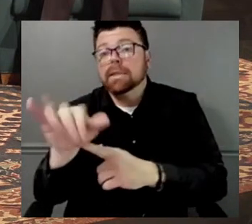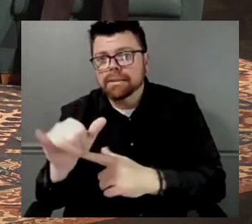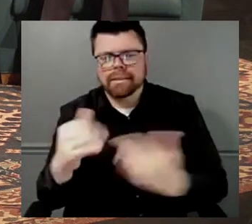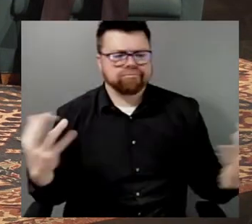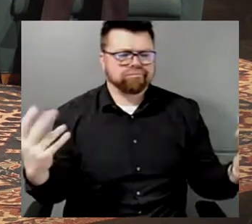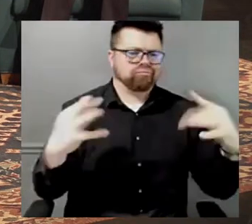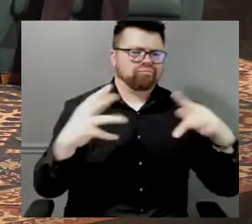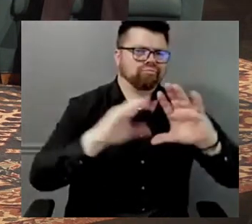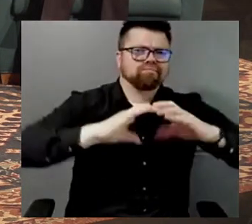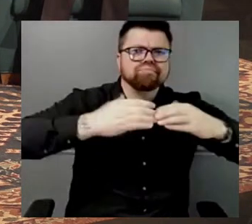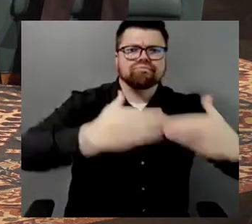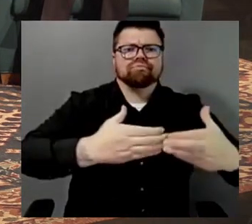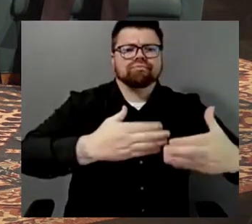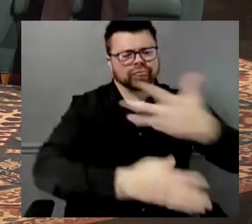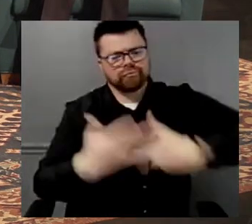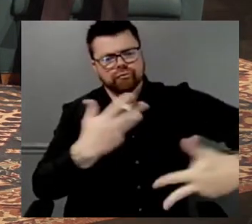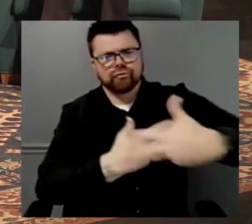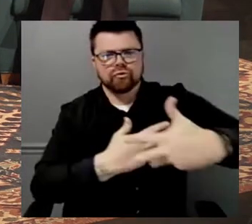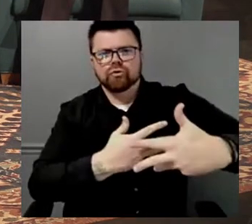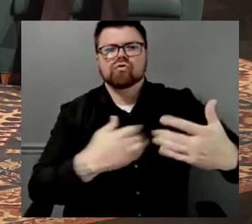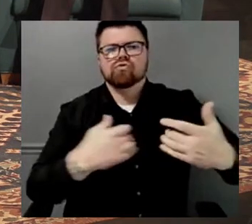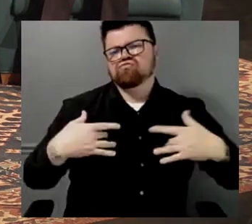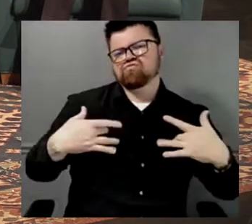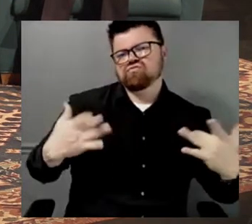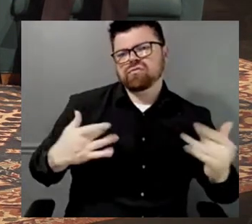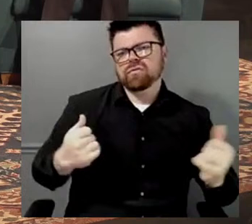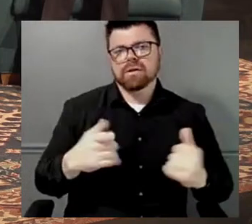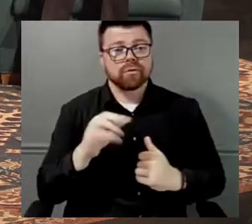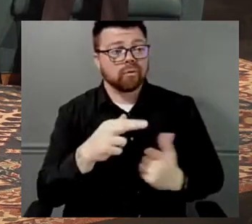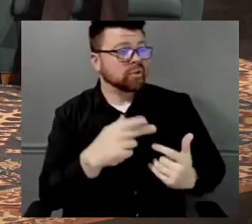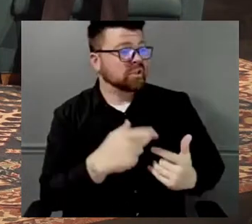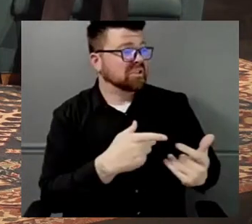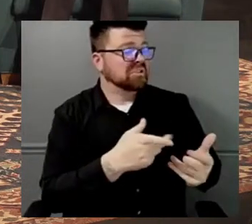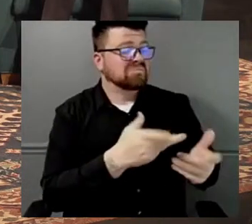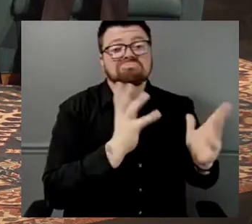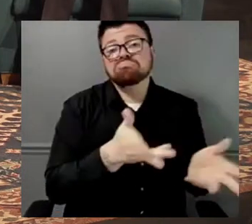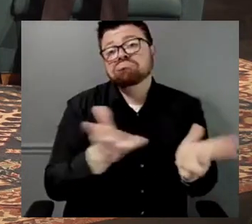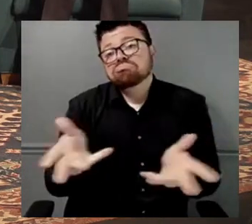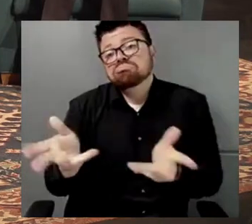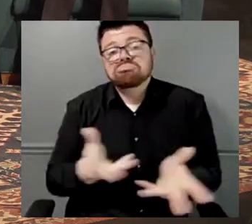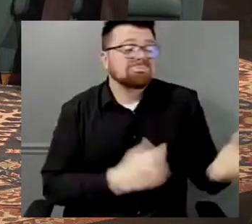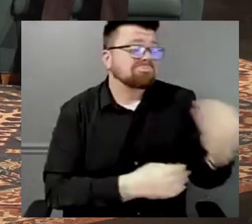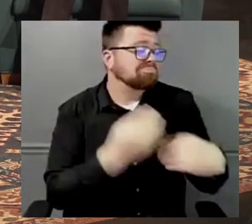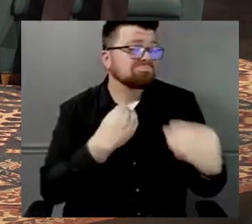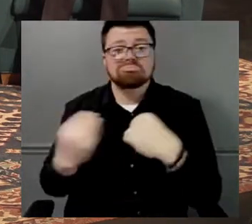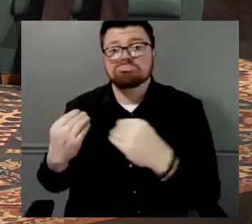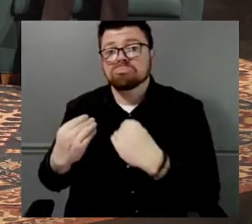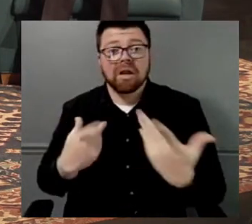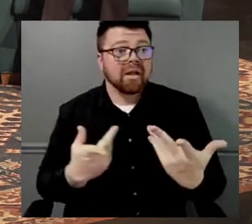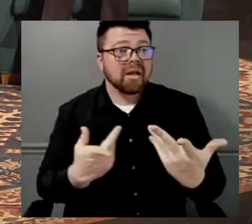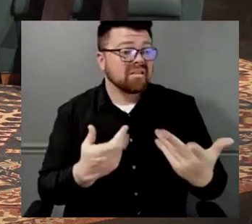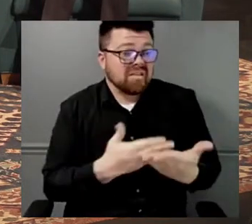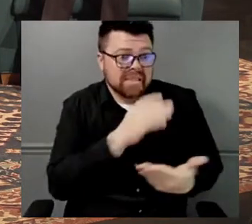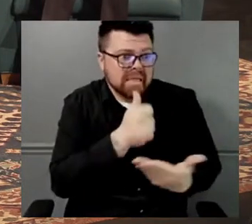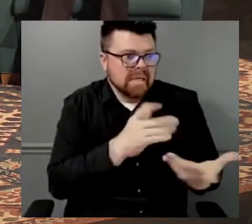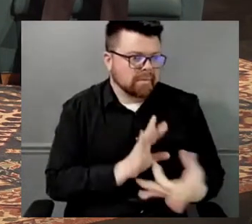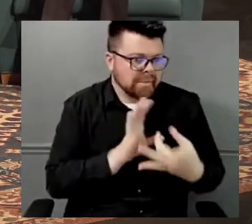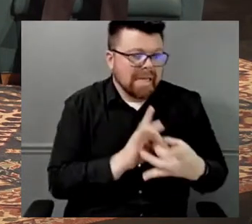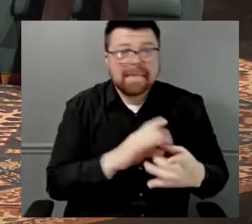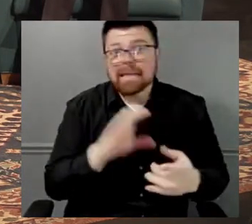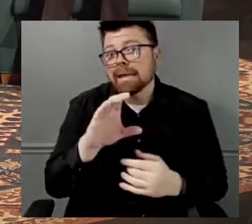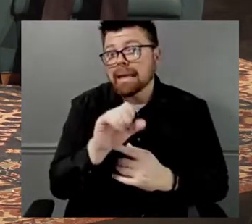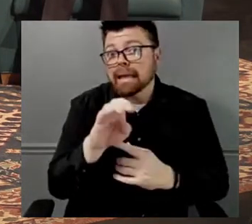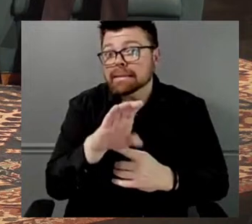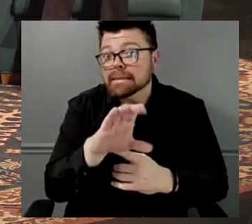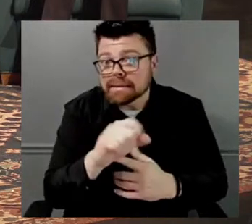for social gatherings or just breaking bread with one another and talking about things that aren't the cases before you, about family, about sports, about,